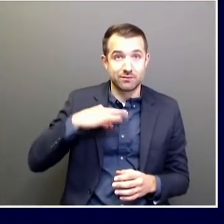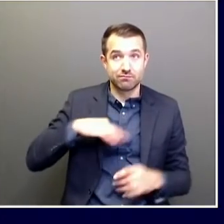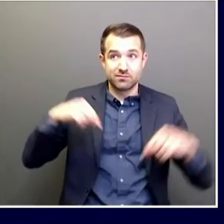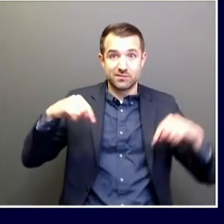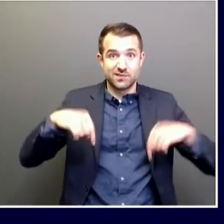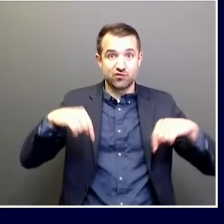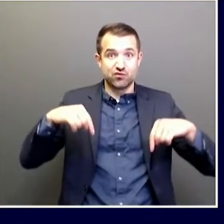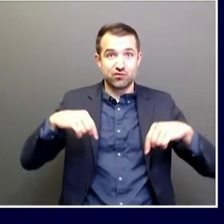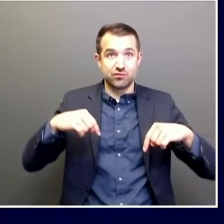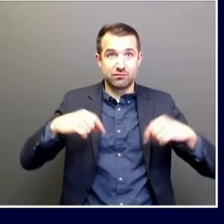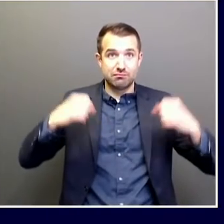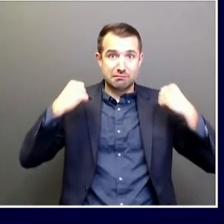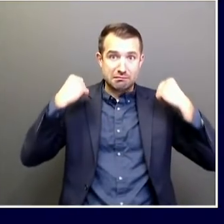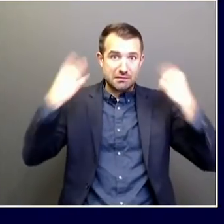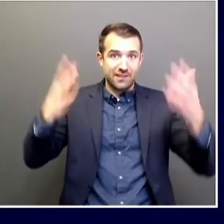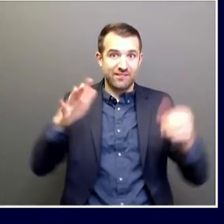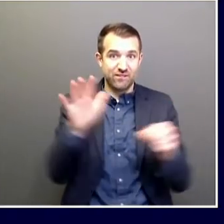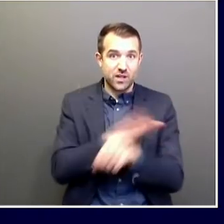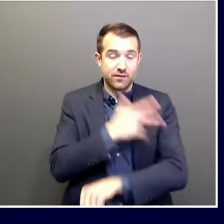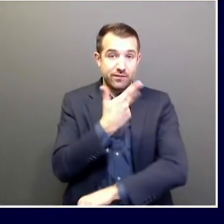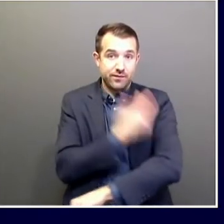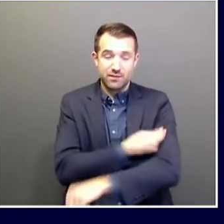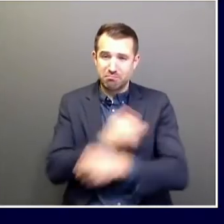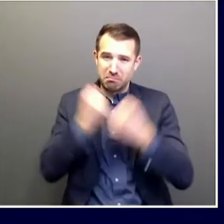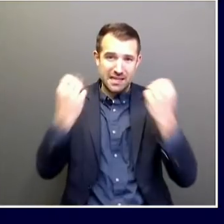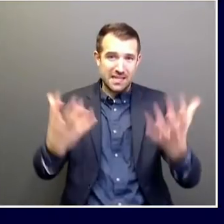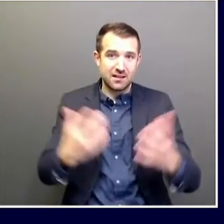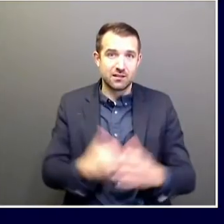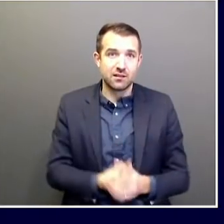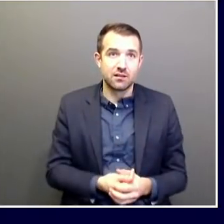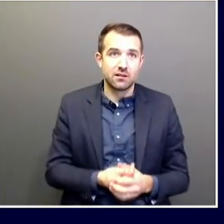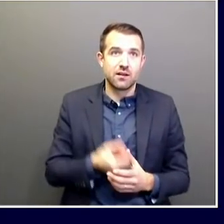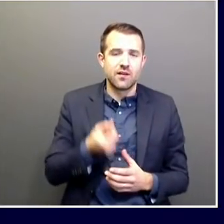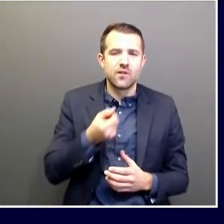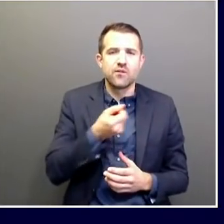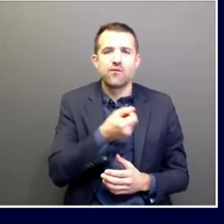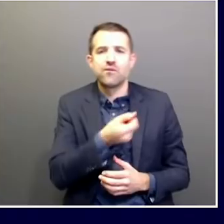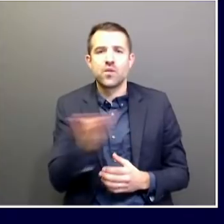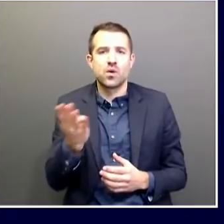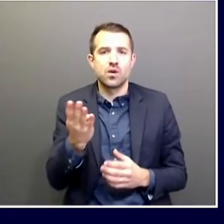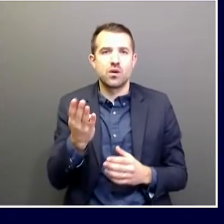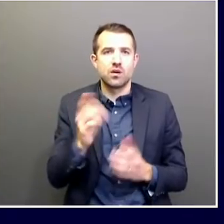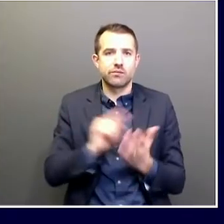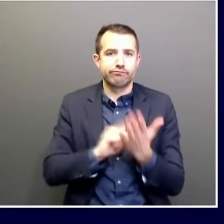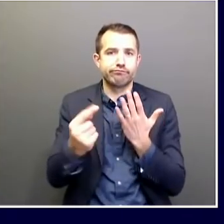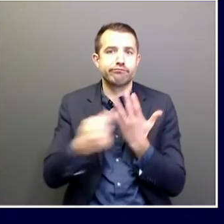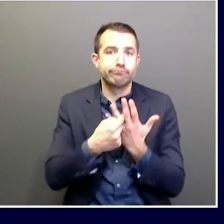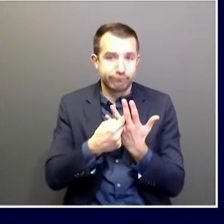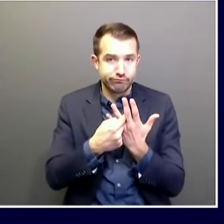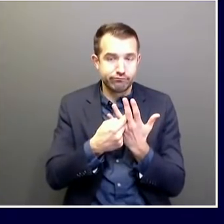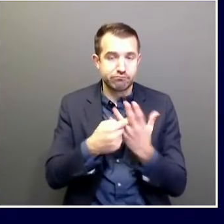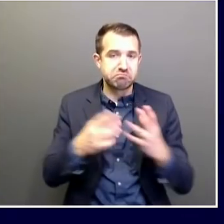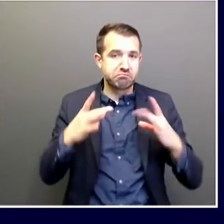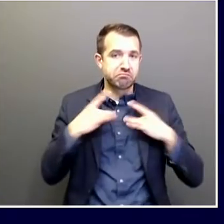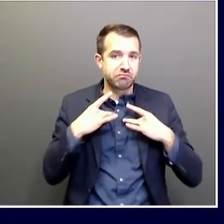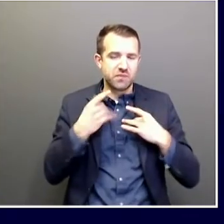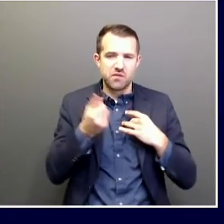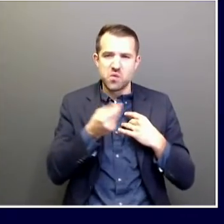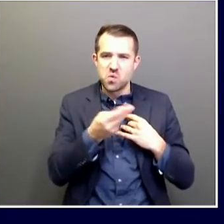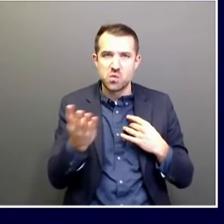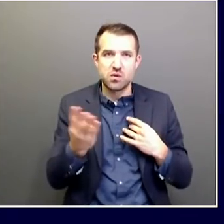cases, and a smaller sliver of them will unfortunately need to be hospitalized. Generally speaking,